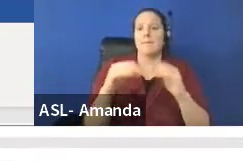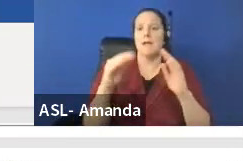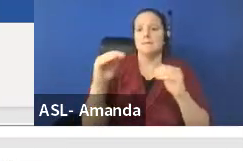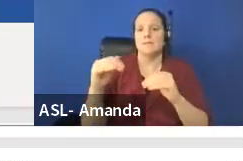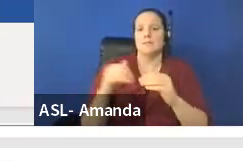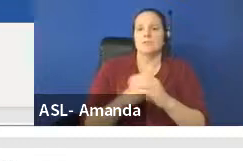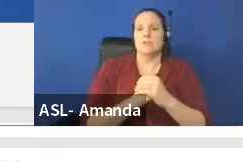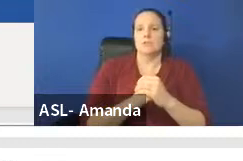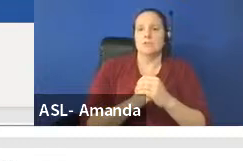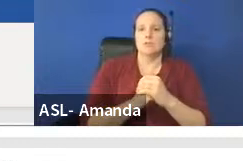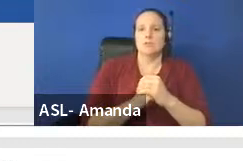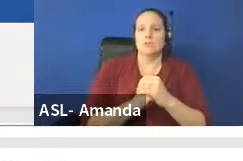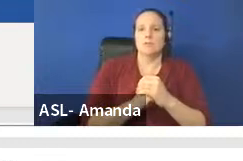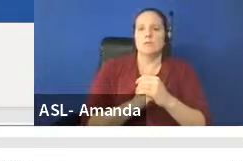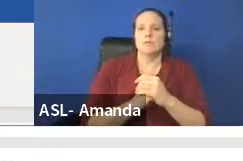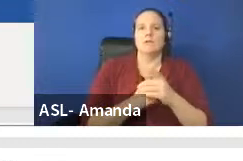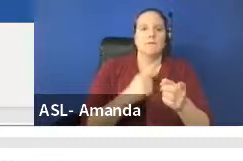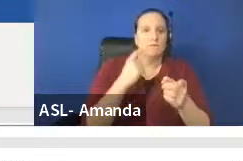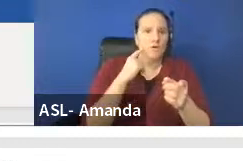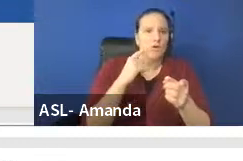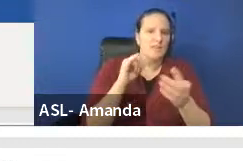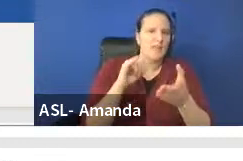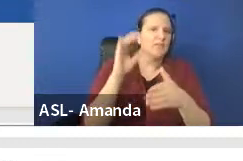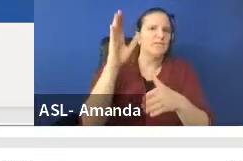But that's just a suggestion for a future meeting.